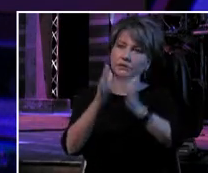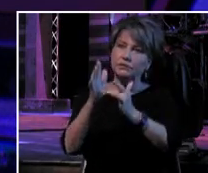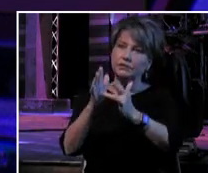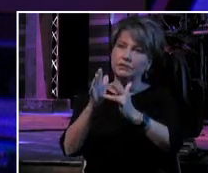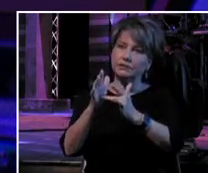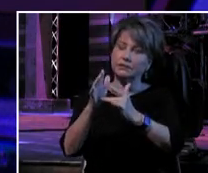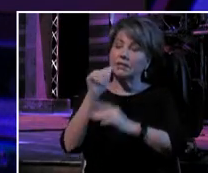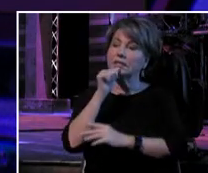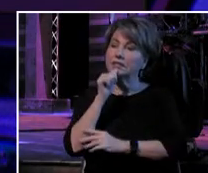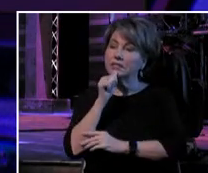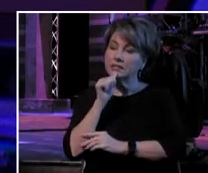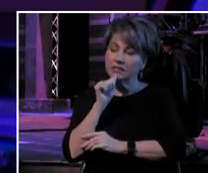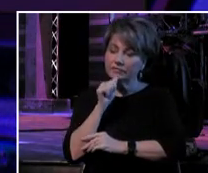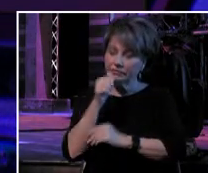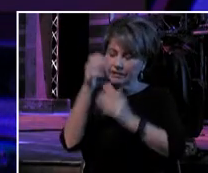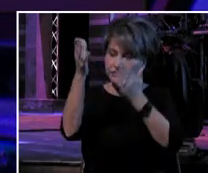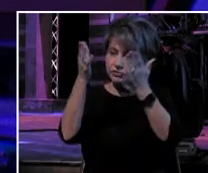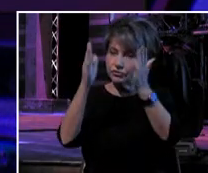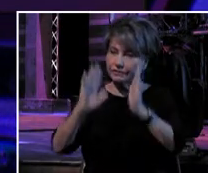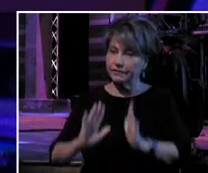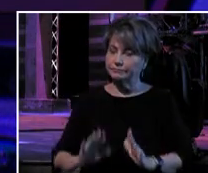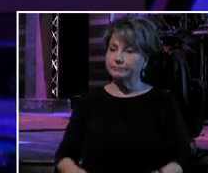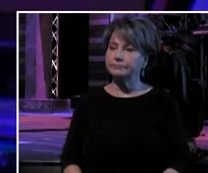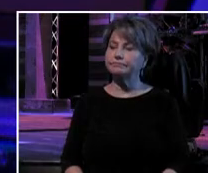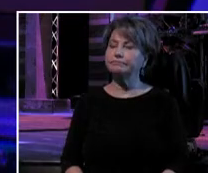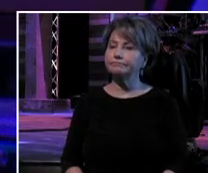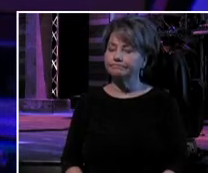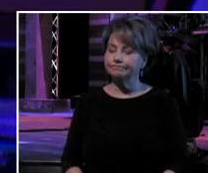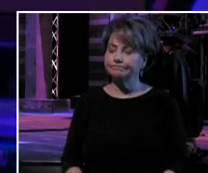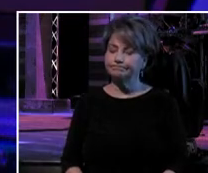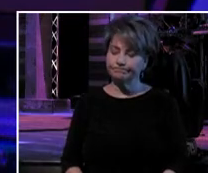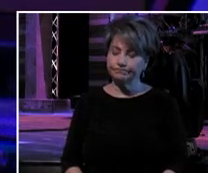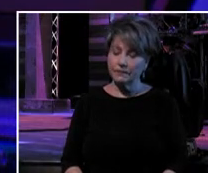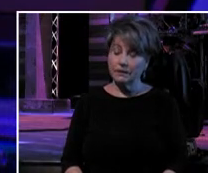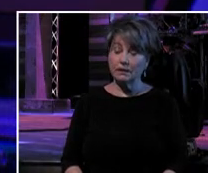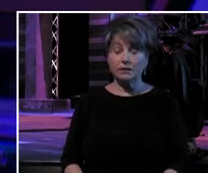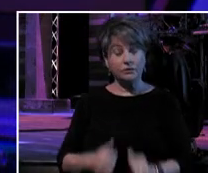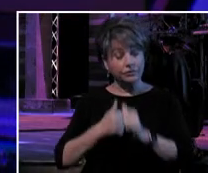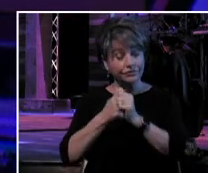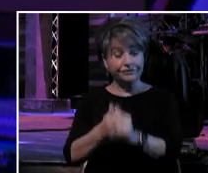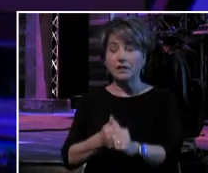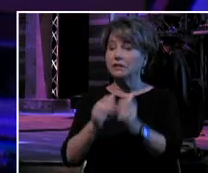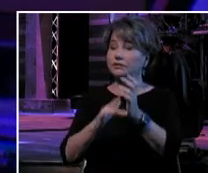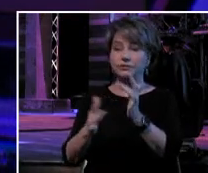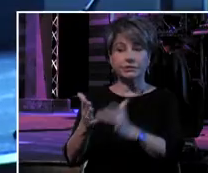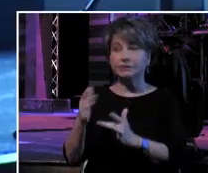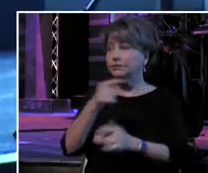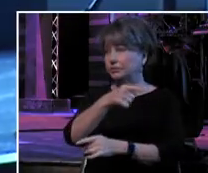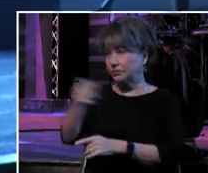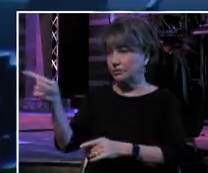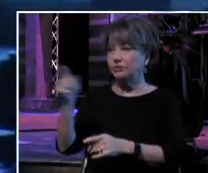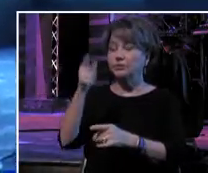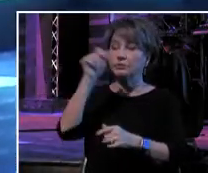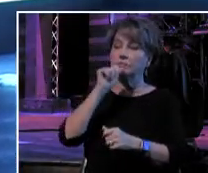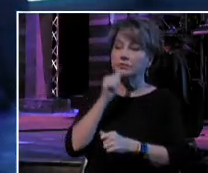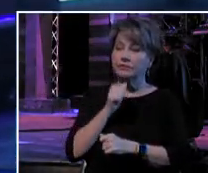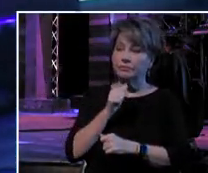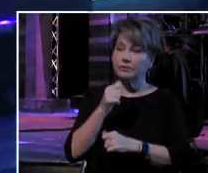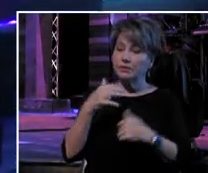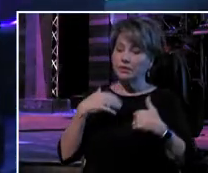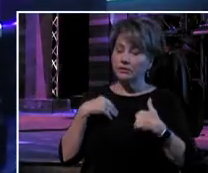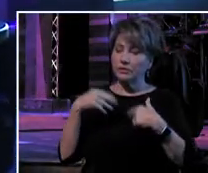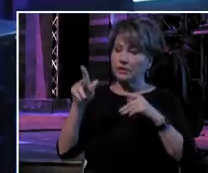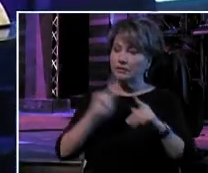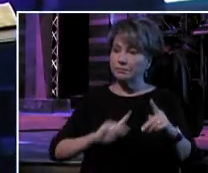the suffering servant. To follow him, you're going to suffer in some way. You're going to have loss. All your